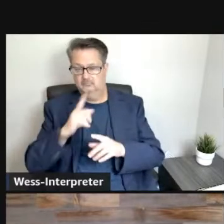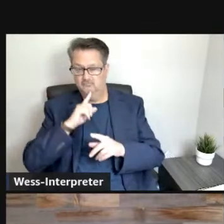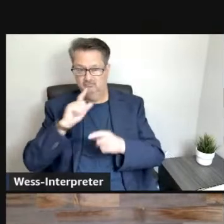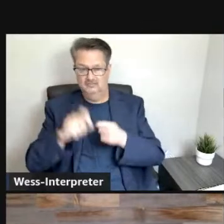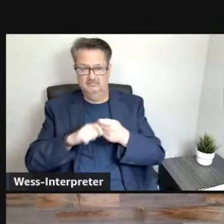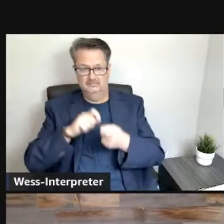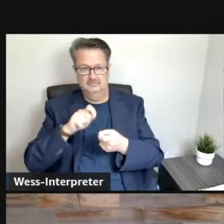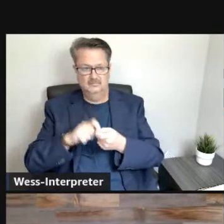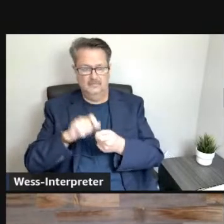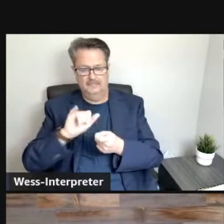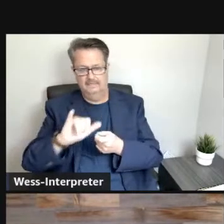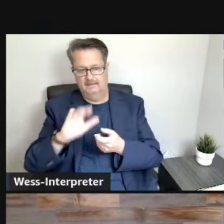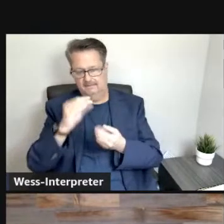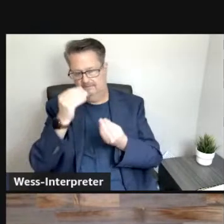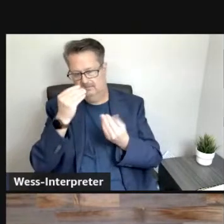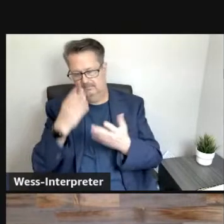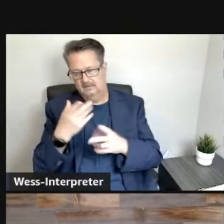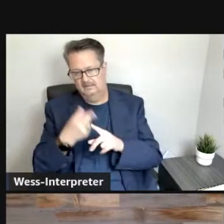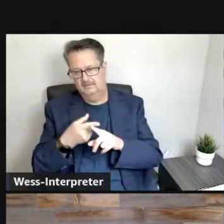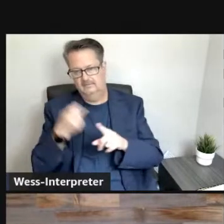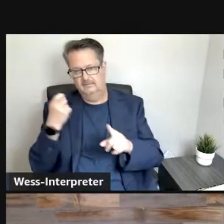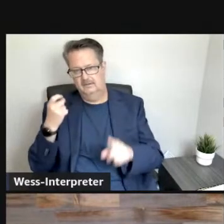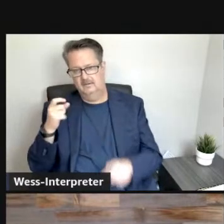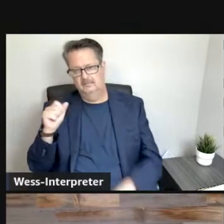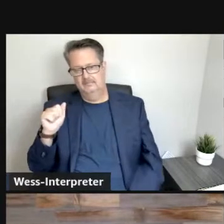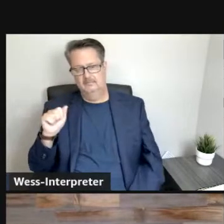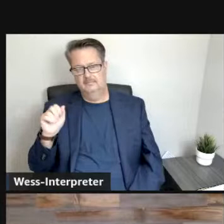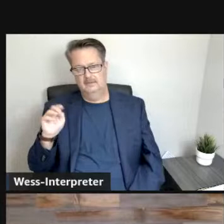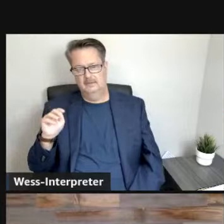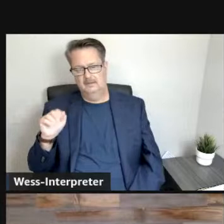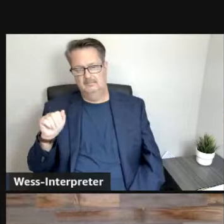information come from Amazon Managed Service with Prometheus.